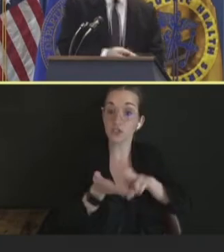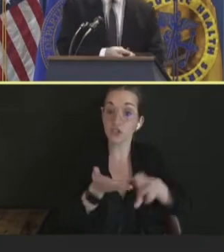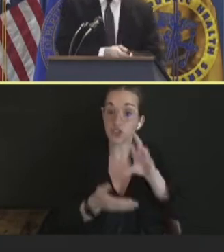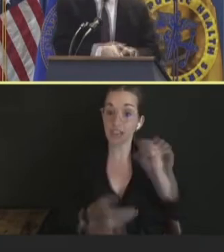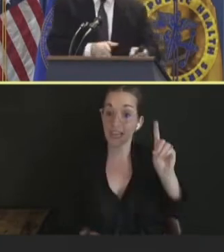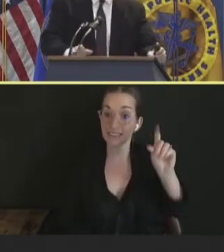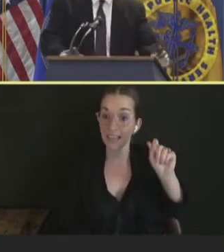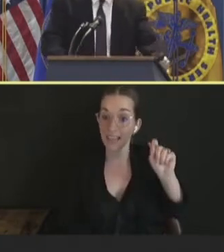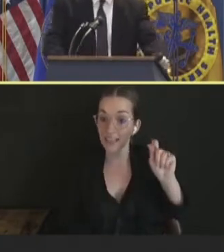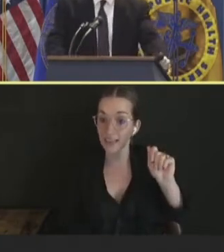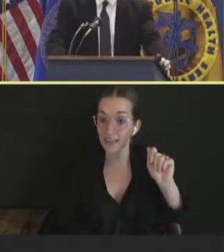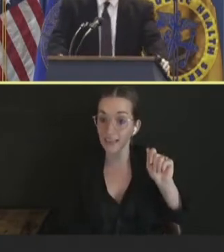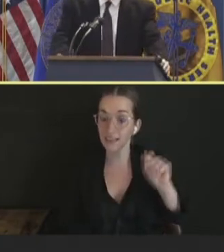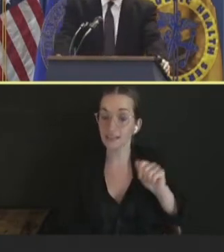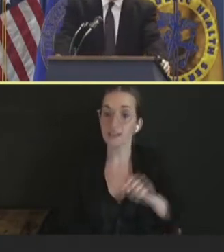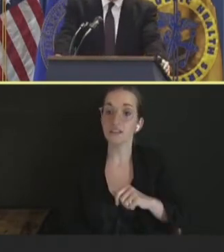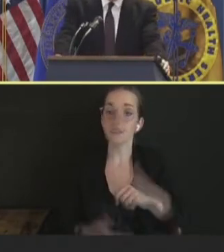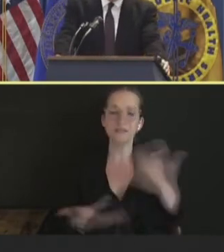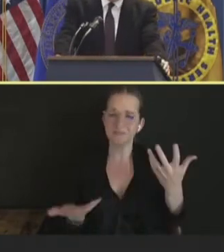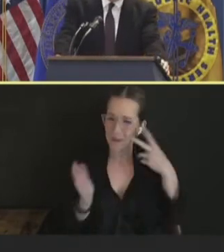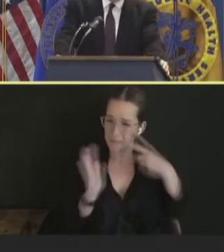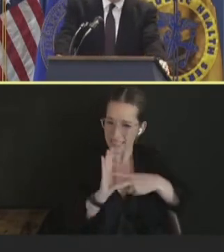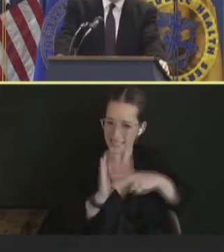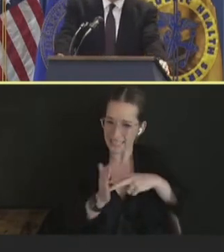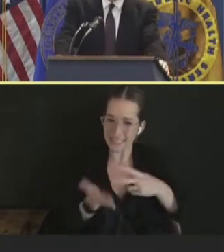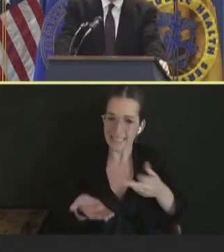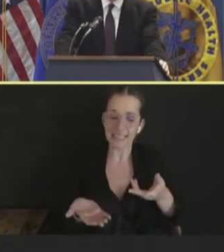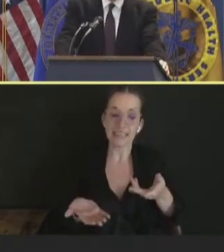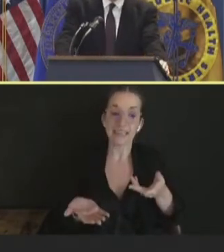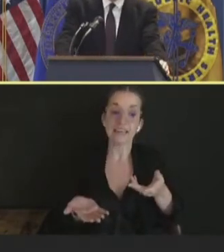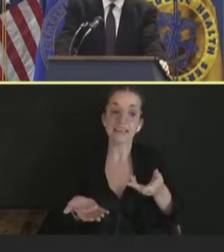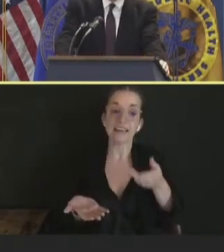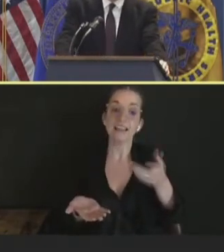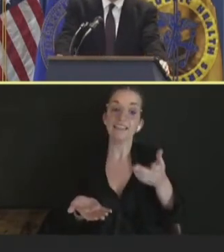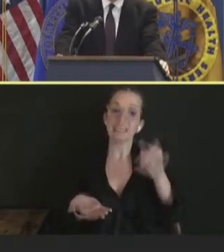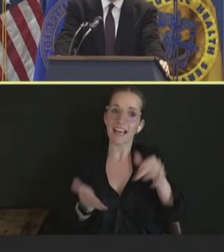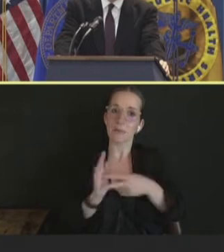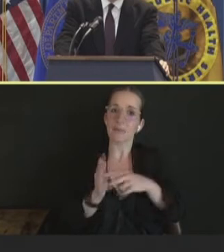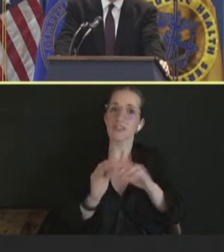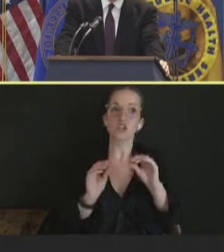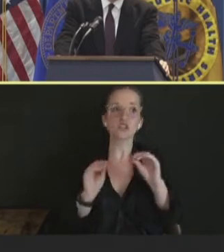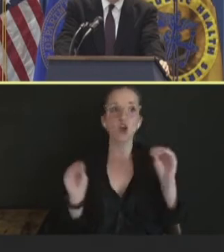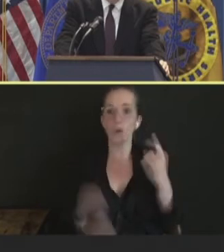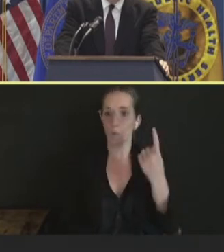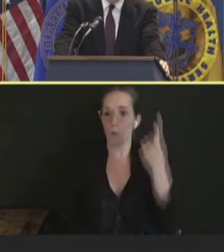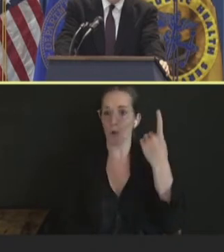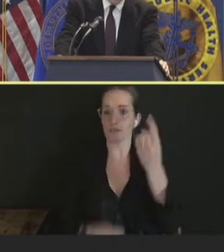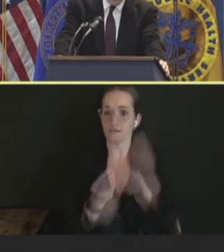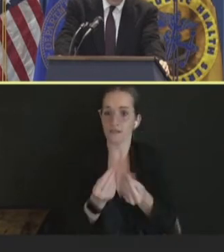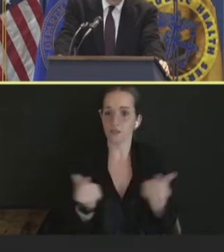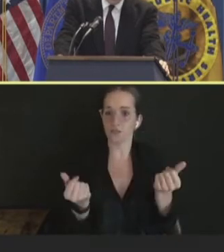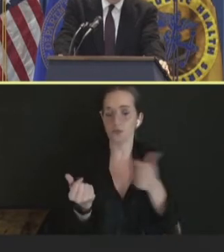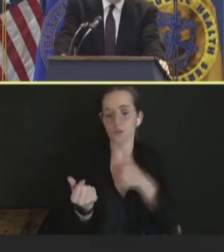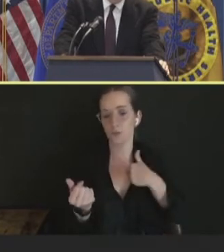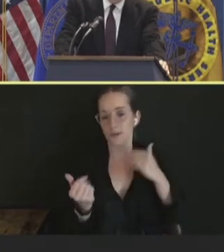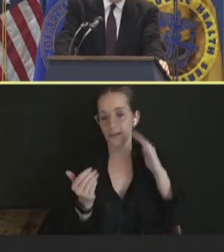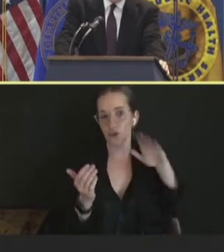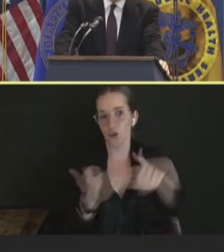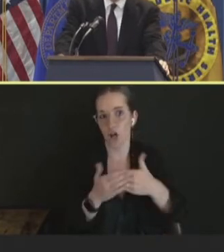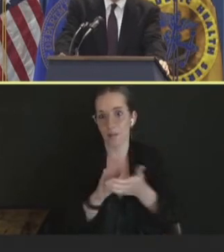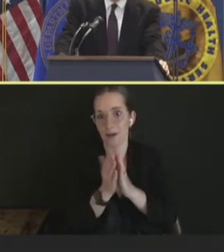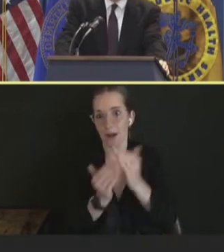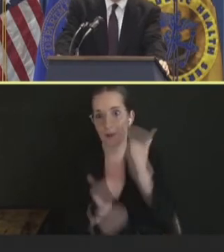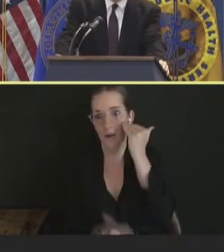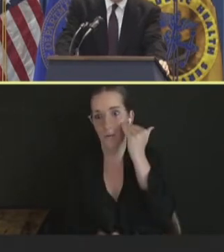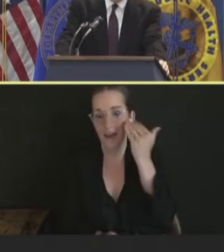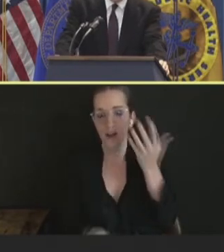And what this is, this reflects the fact that there's no single solution, as we're all becoming aware, that currently exists